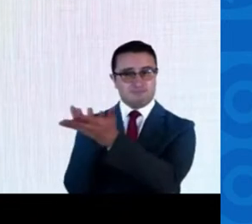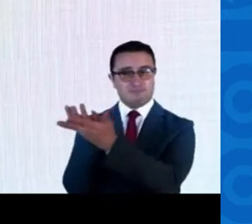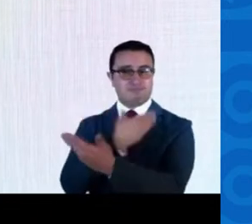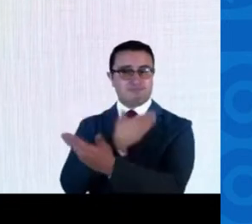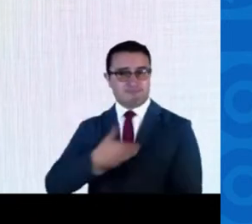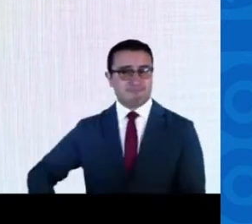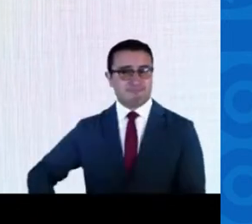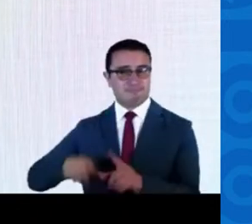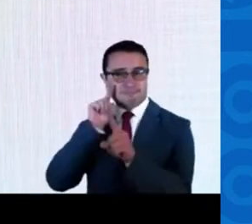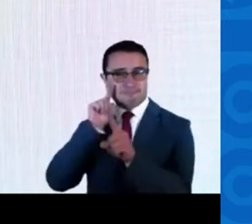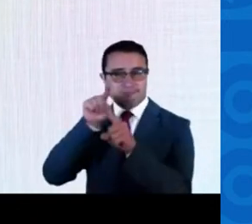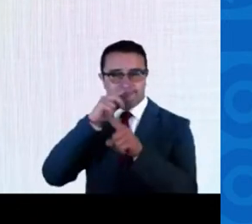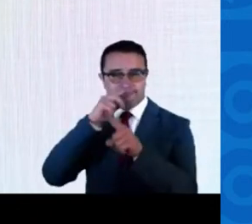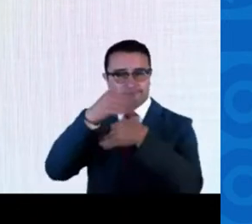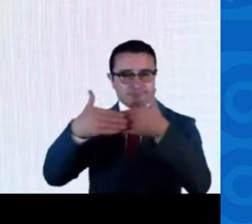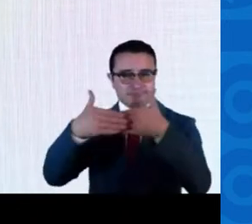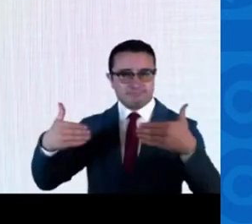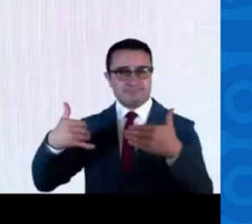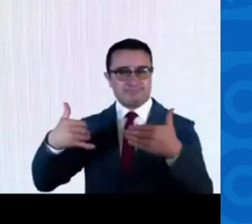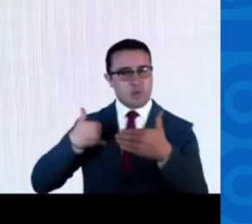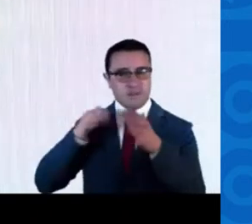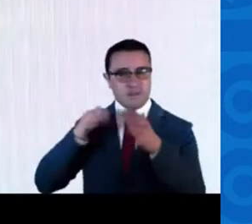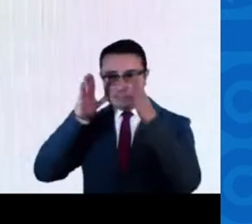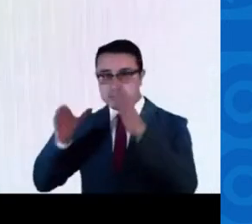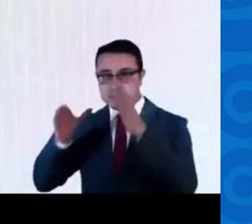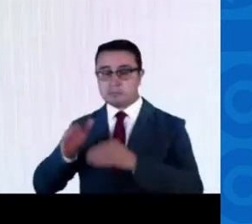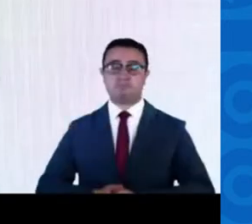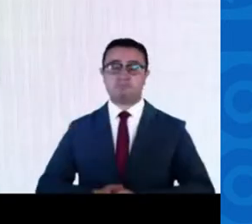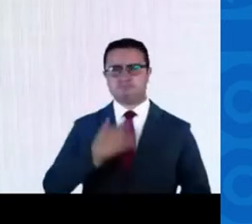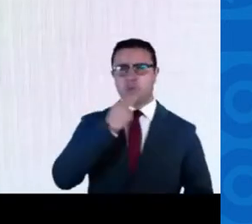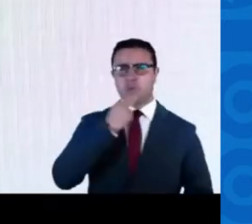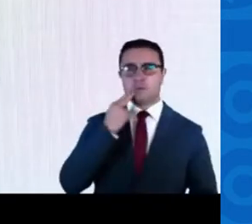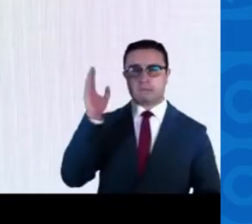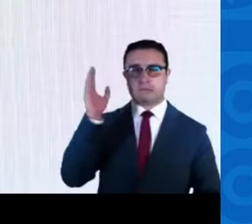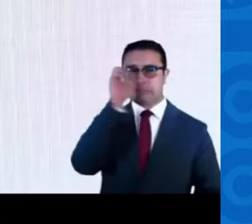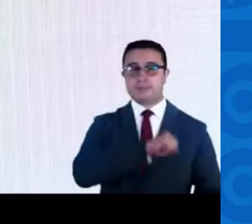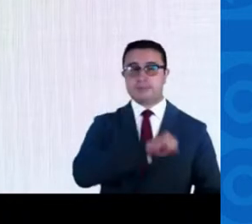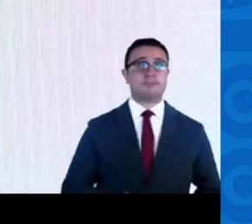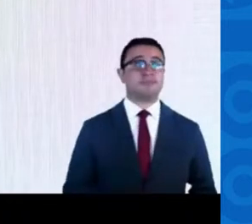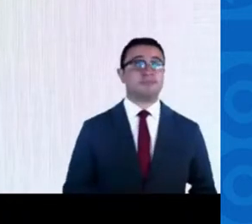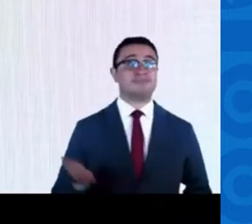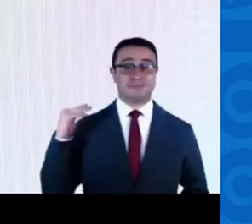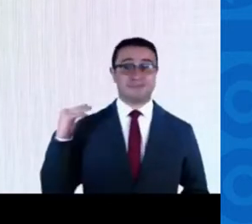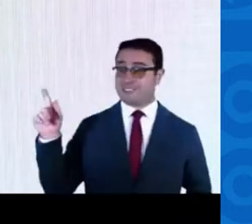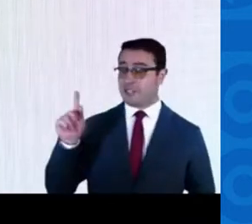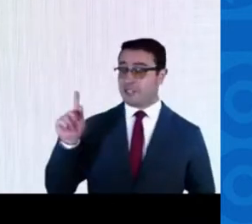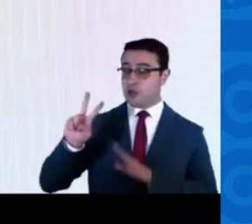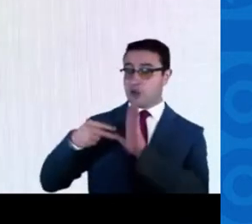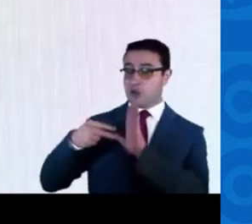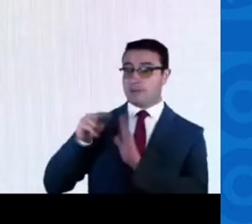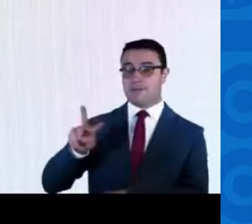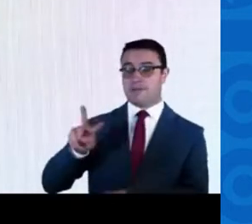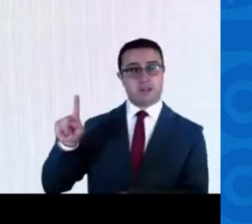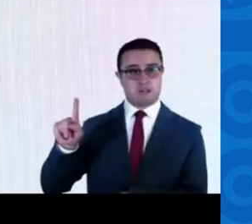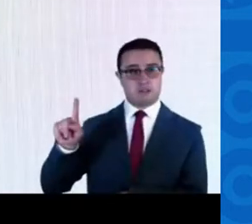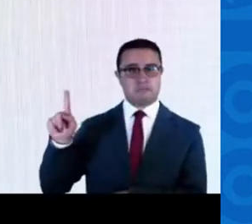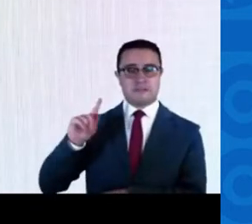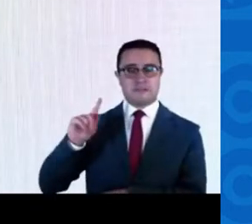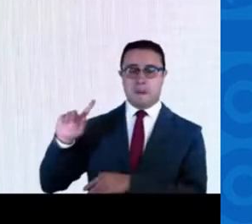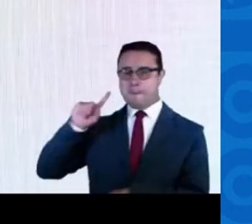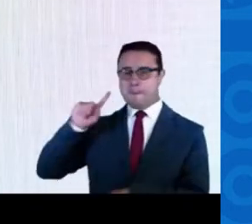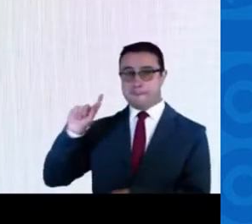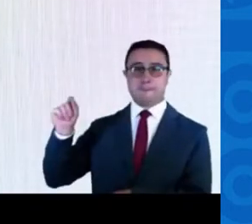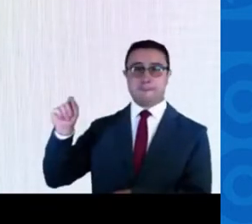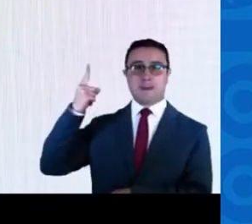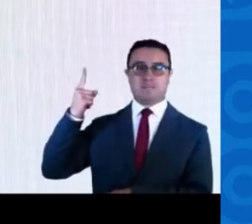Thank you, Presidential Counselor for Children and Adolescents. Since February 2021, following the launch of the